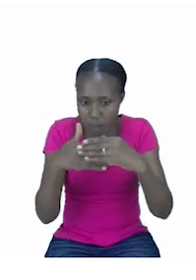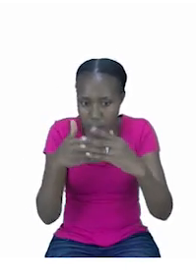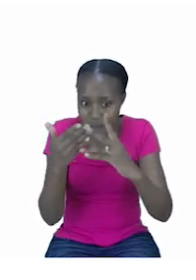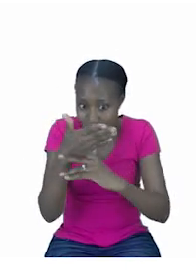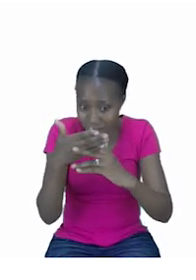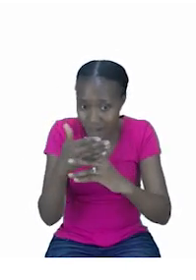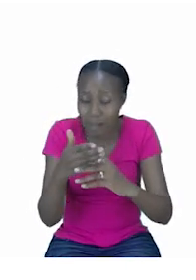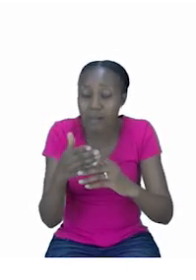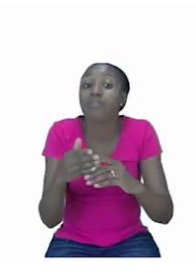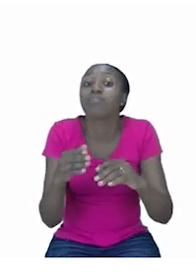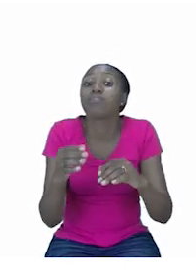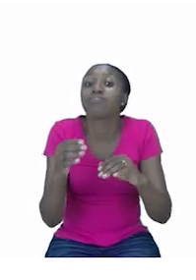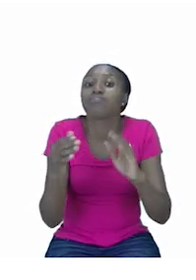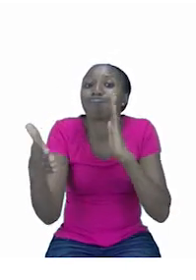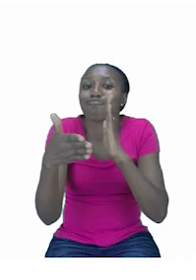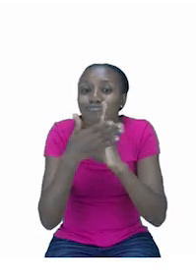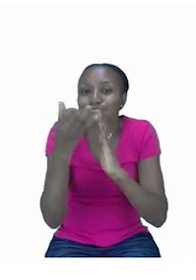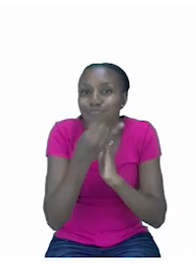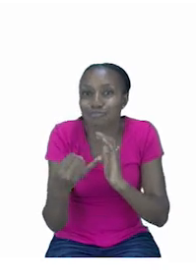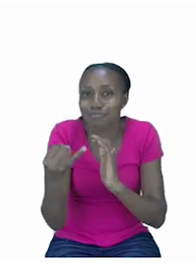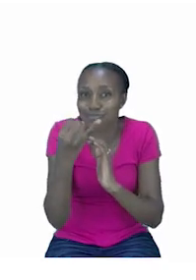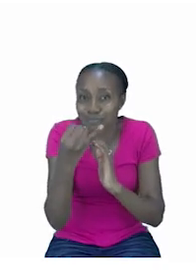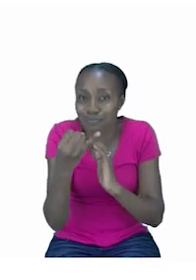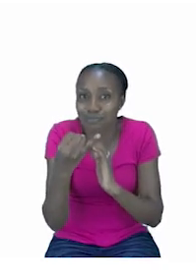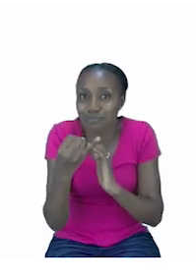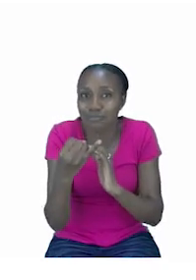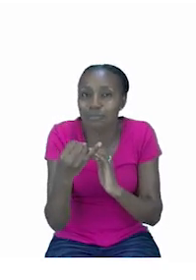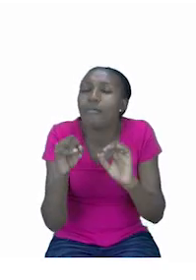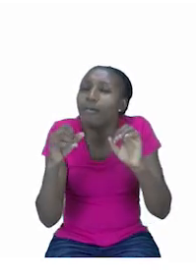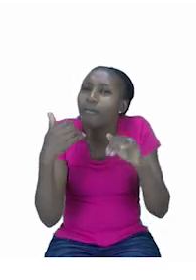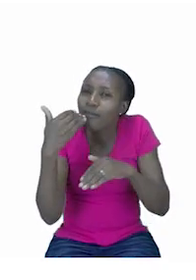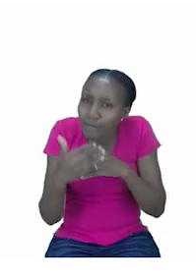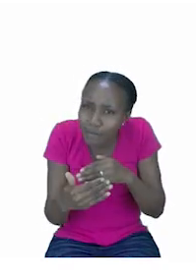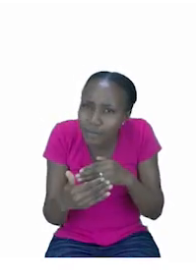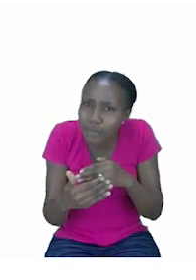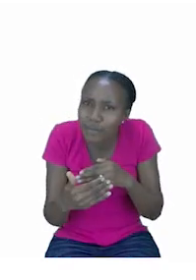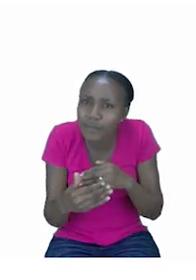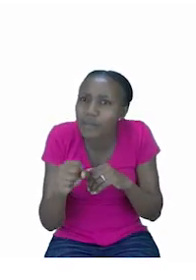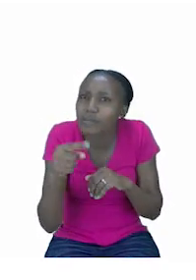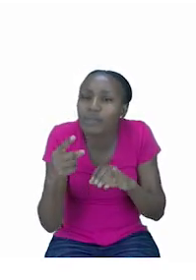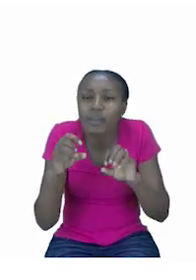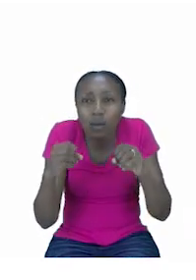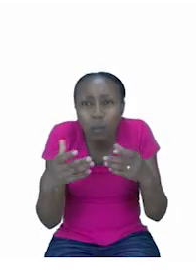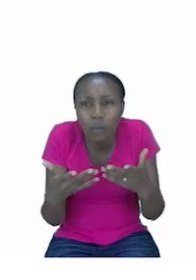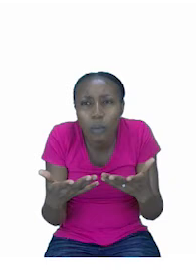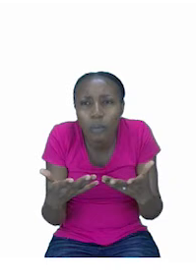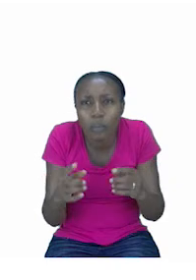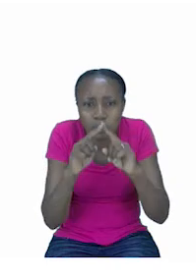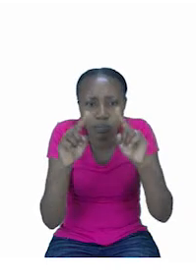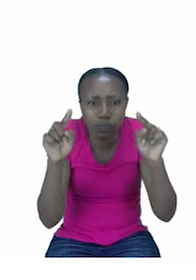And then after that, you are going to count how many of each of these shapes you can